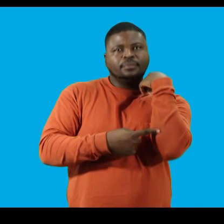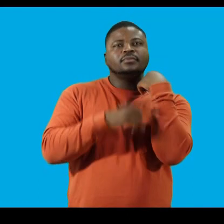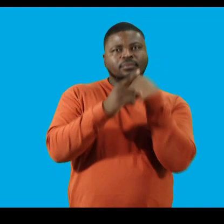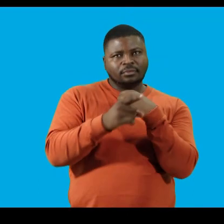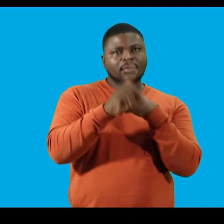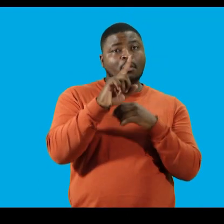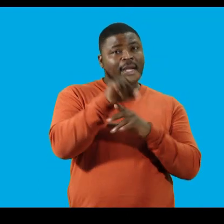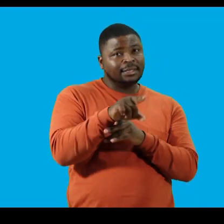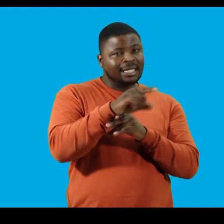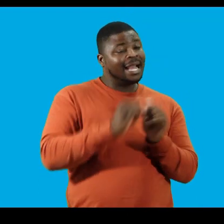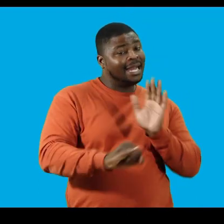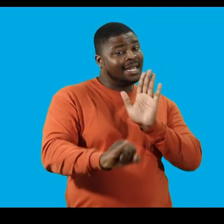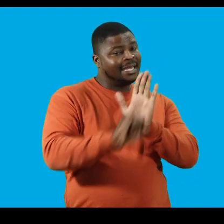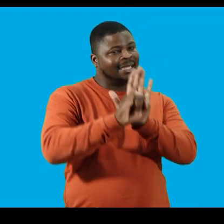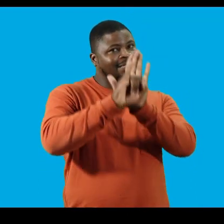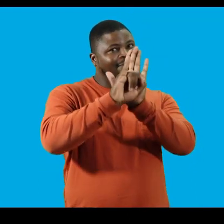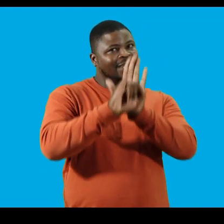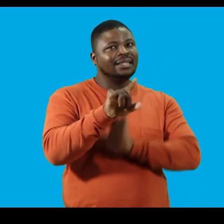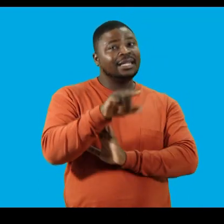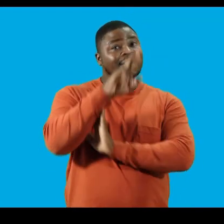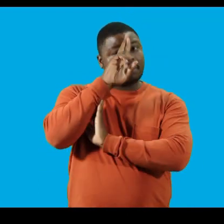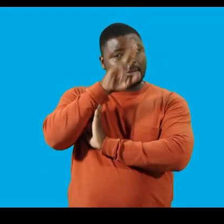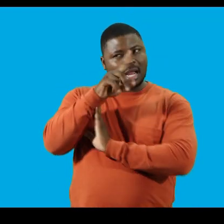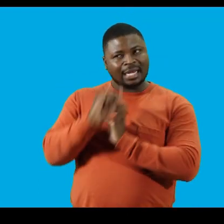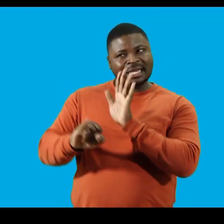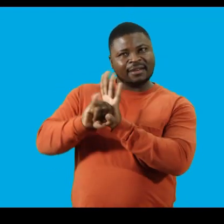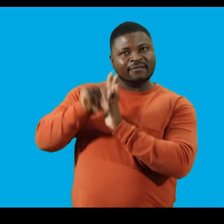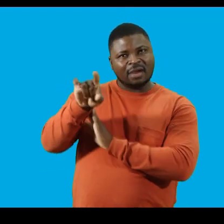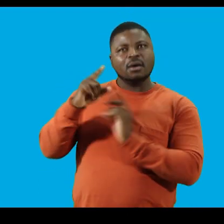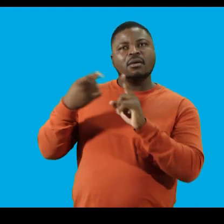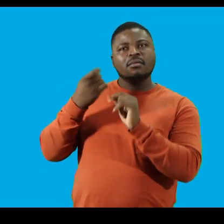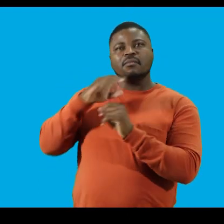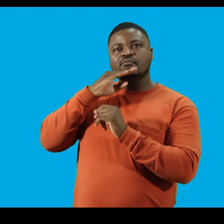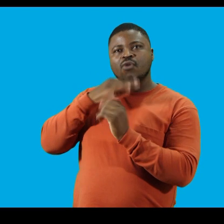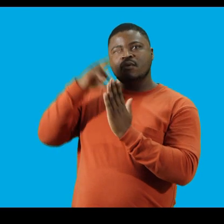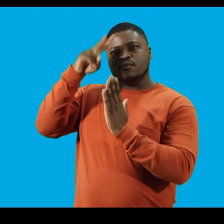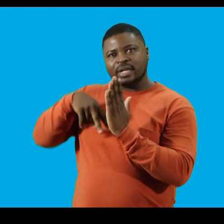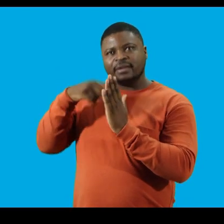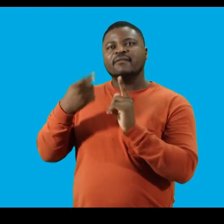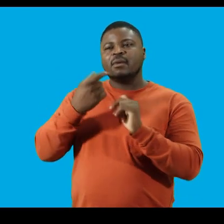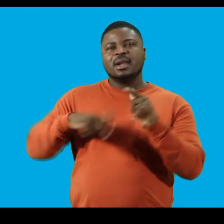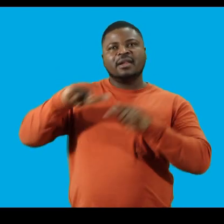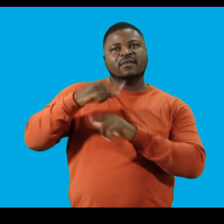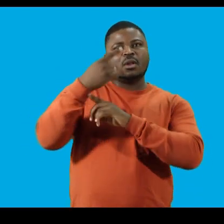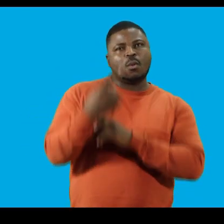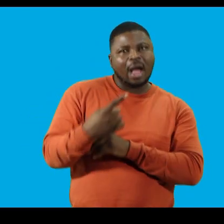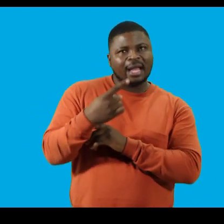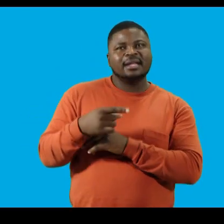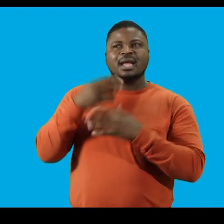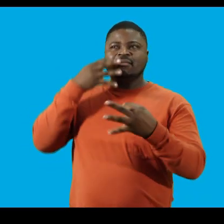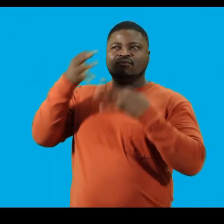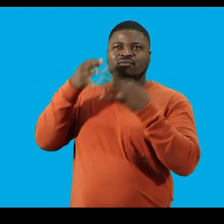few, identify. Now, identify will be your reading from the table marks, level 1. Name